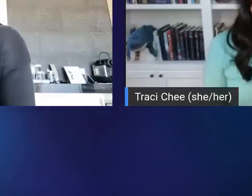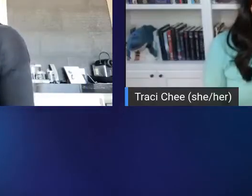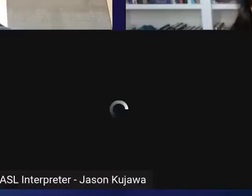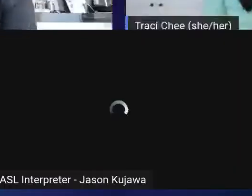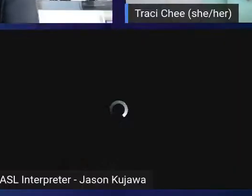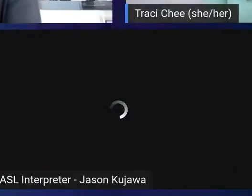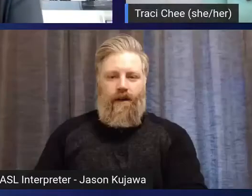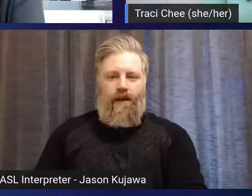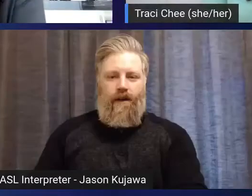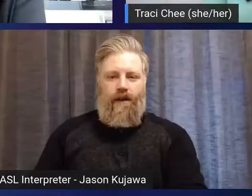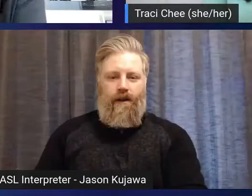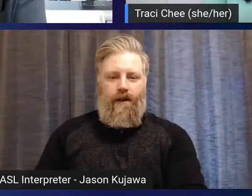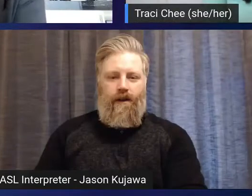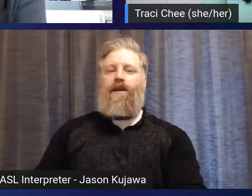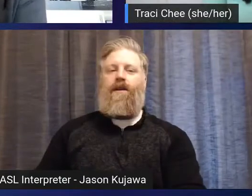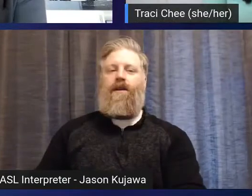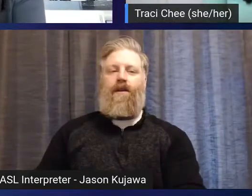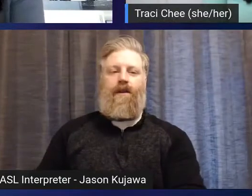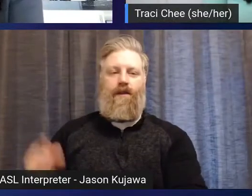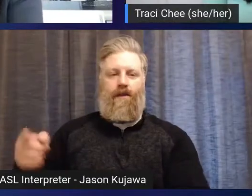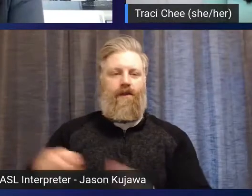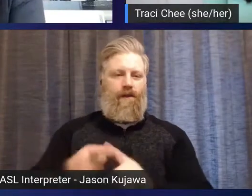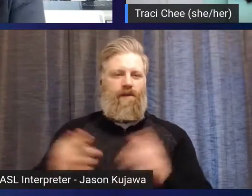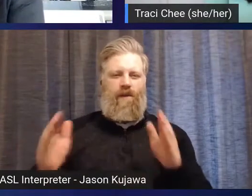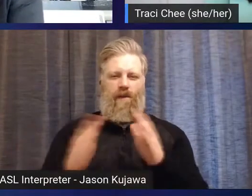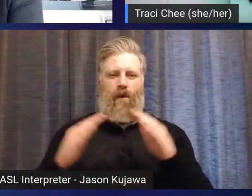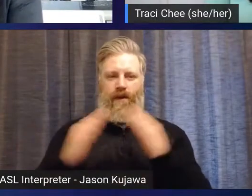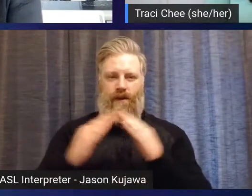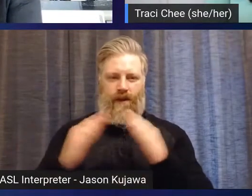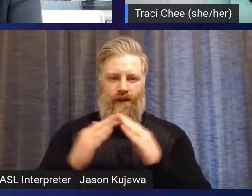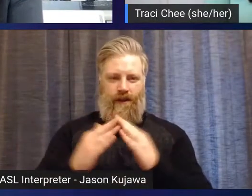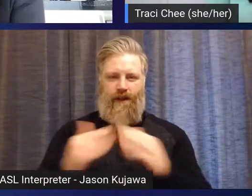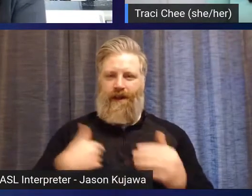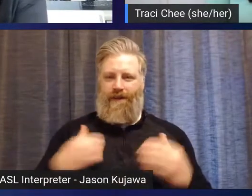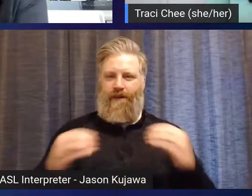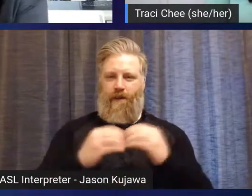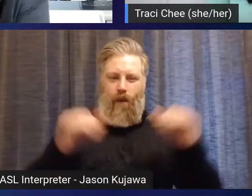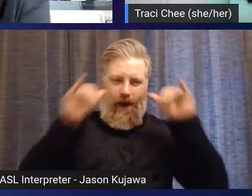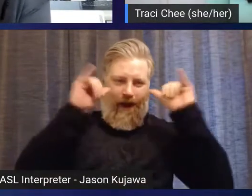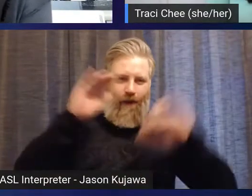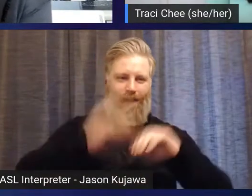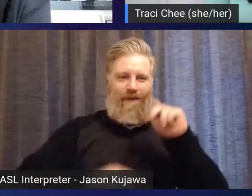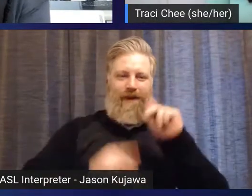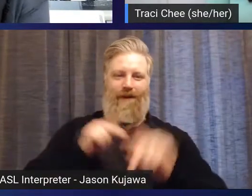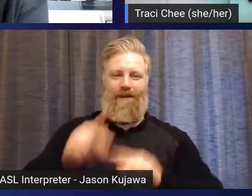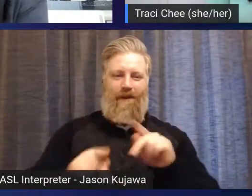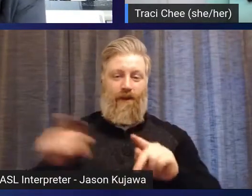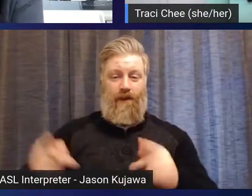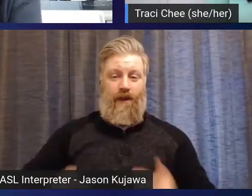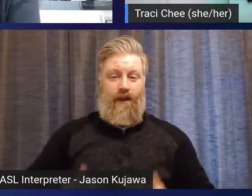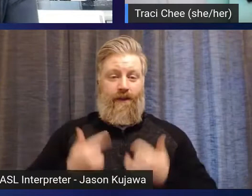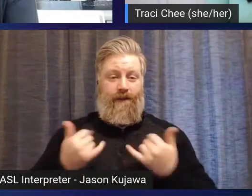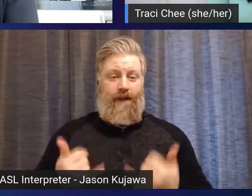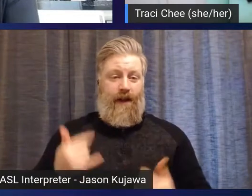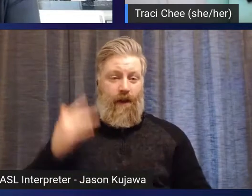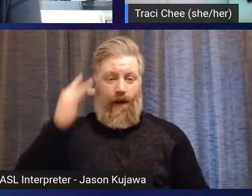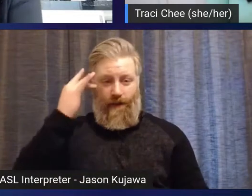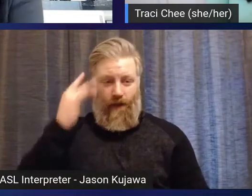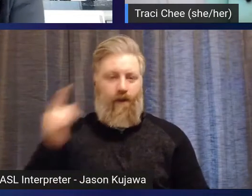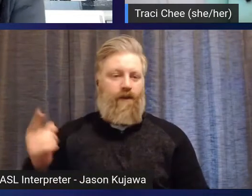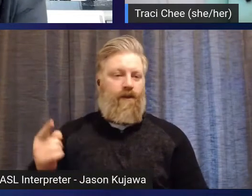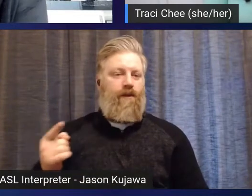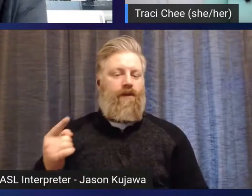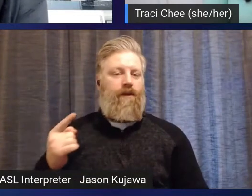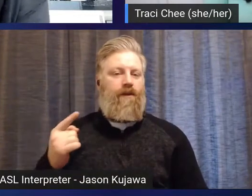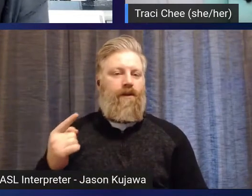Tracy grew up in a small town with more cows than people. She lives in California. She's the best-selling author